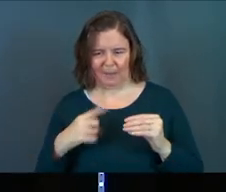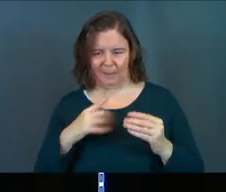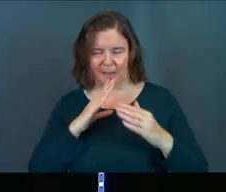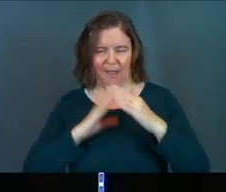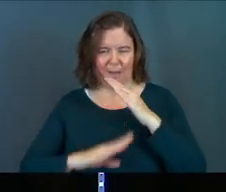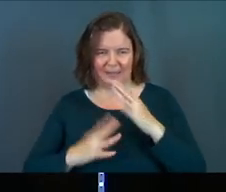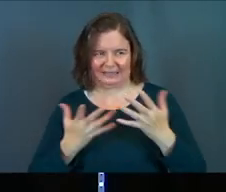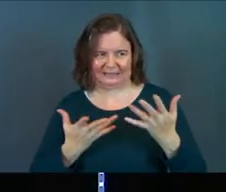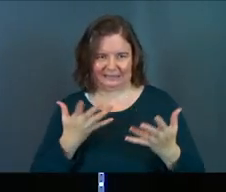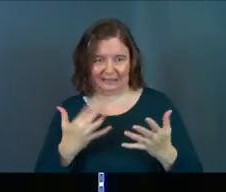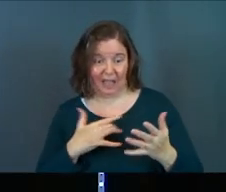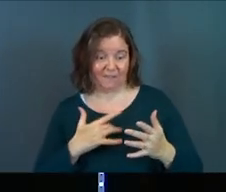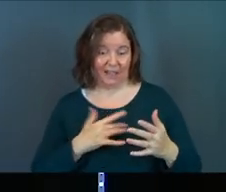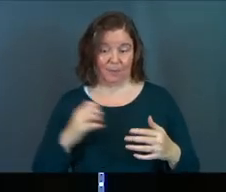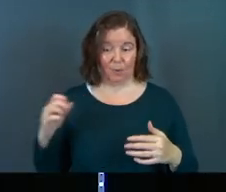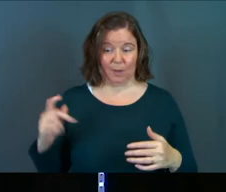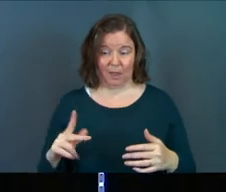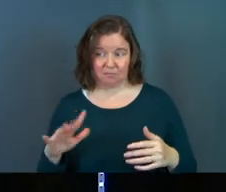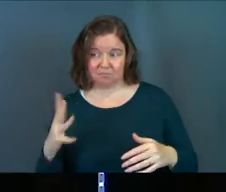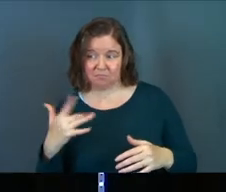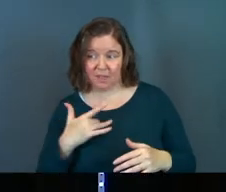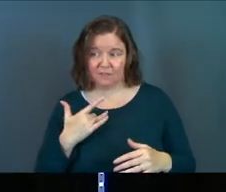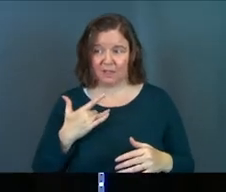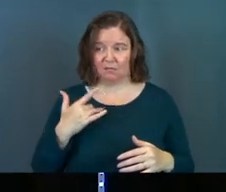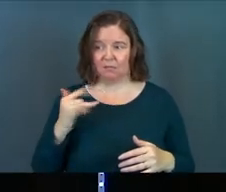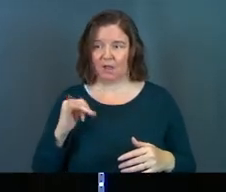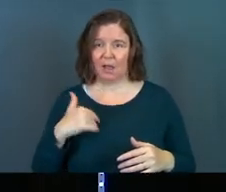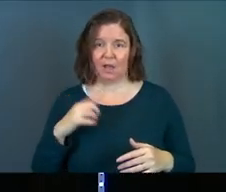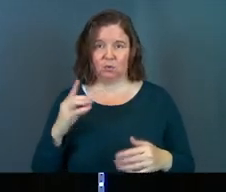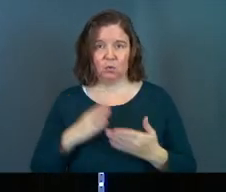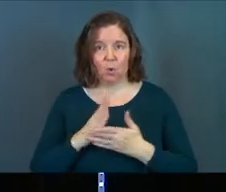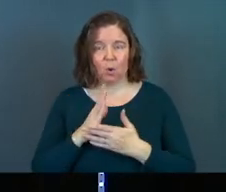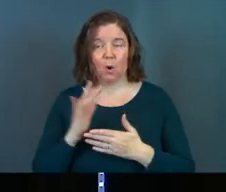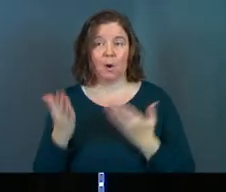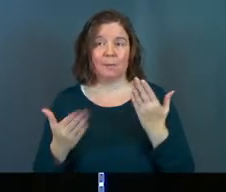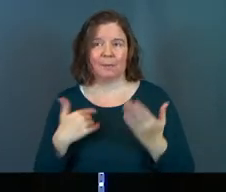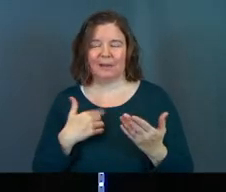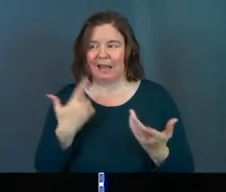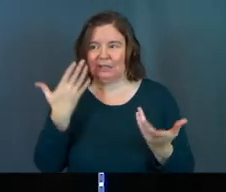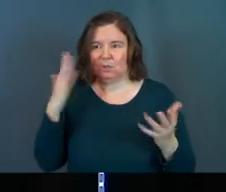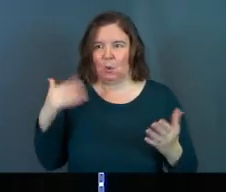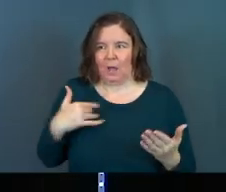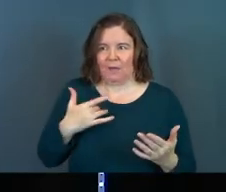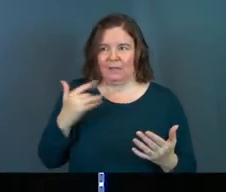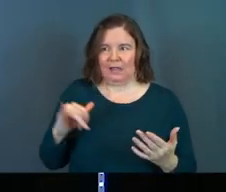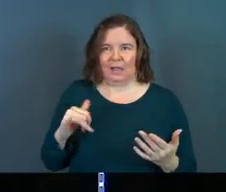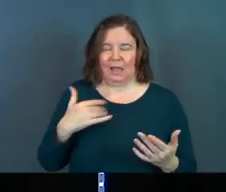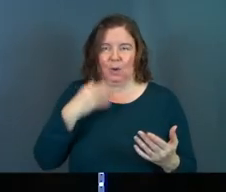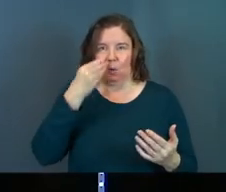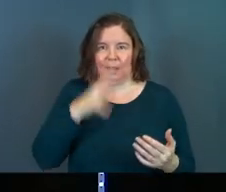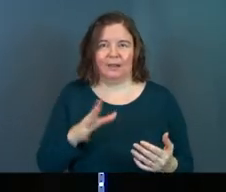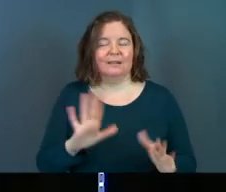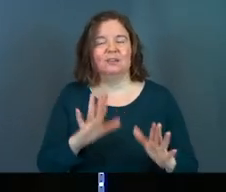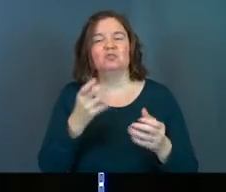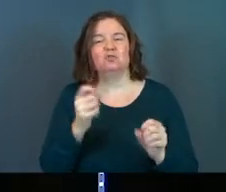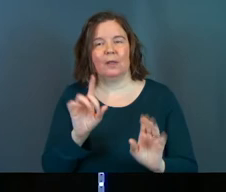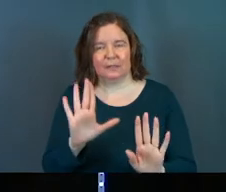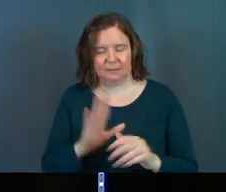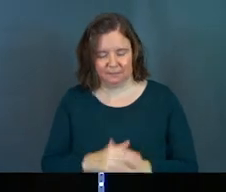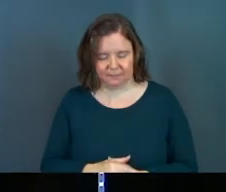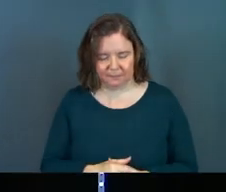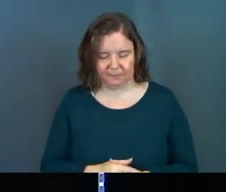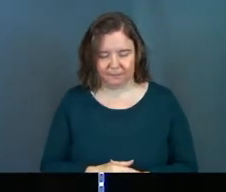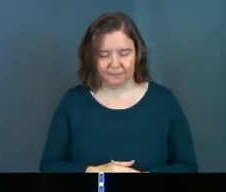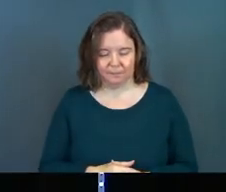about being humble. I don't, I feel like I'm okay at it. I feel, I feel like I do all right. Or, or maybe you're like, I just don't know. I feel like I kind of don't care. It's like, try this out.